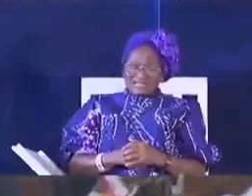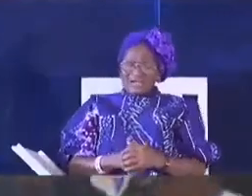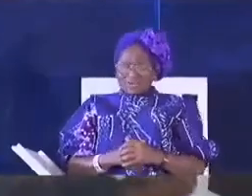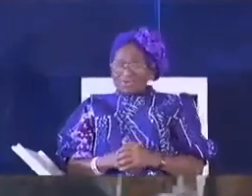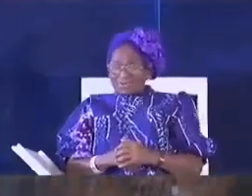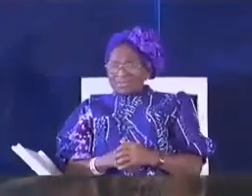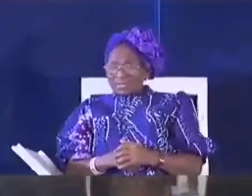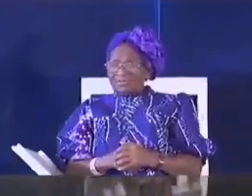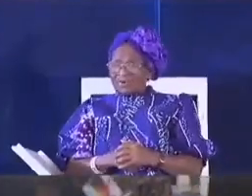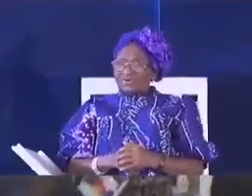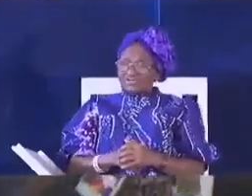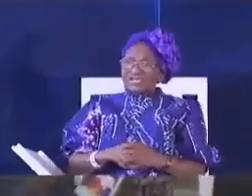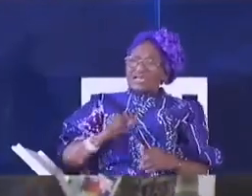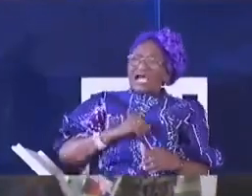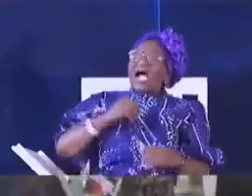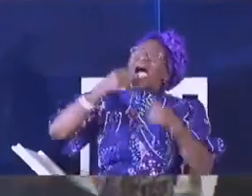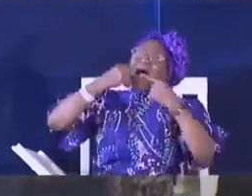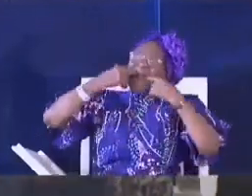I decree.